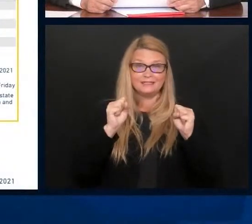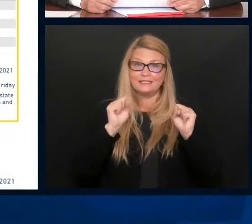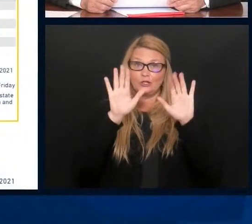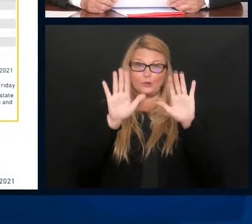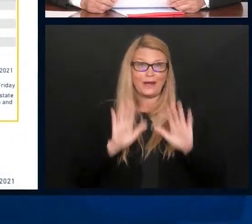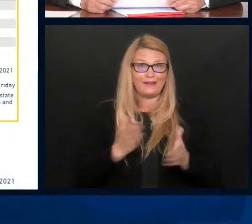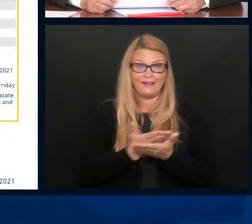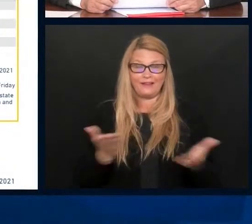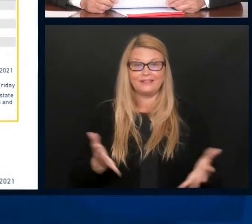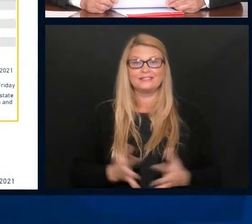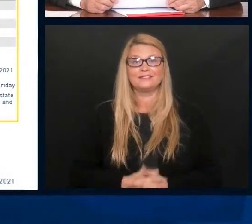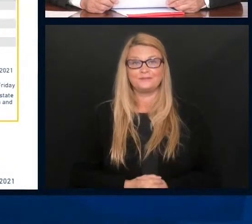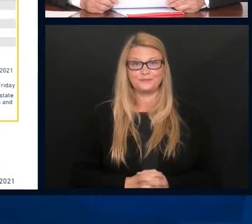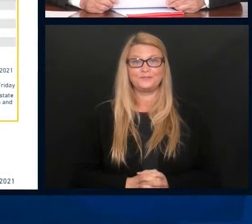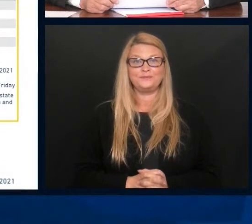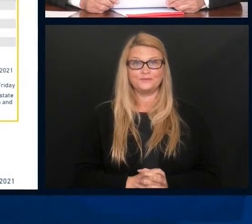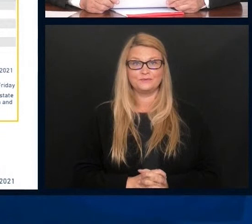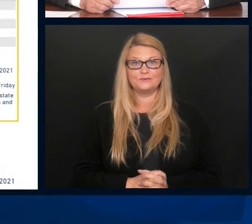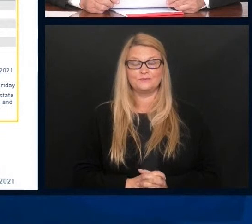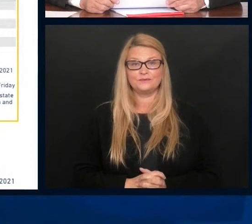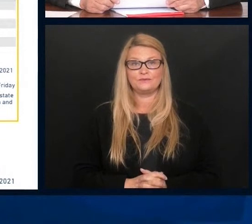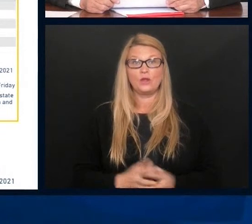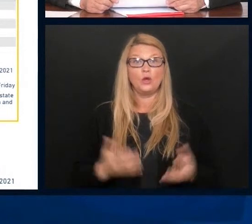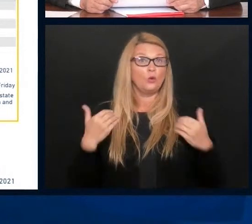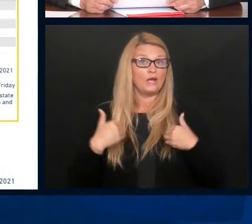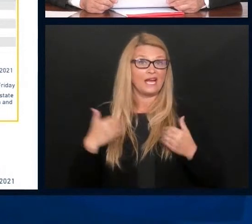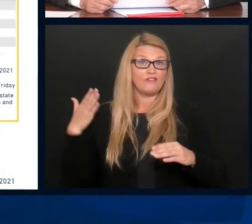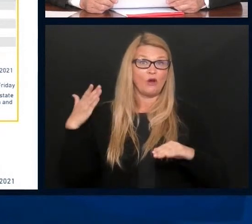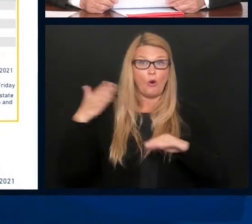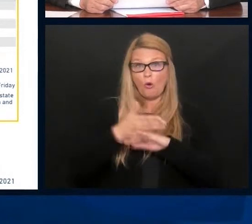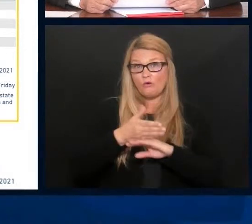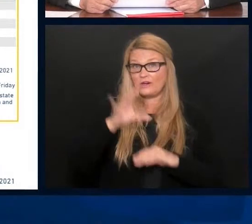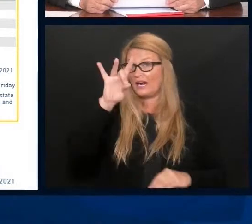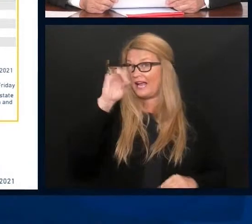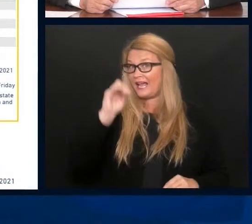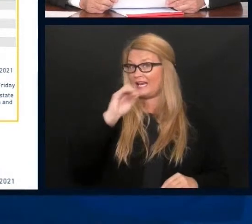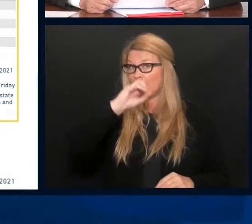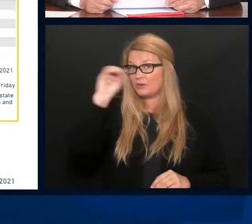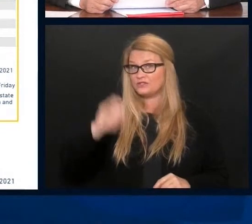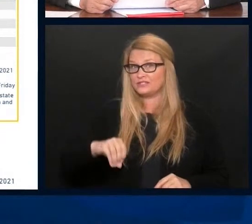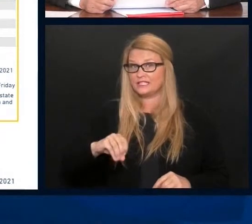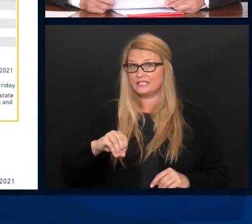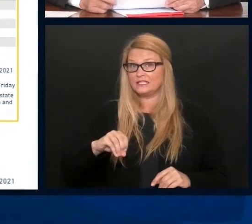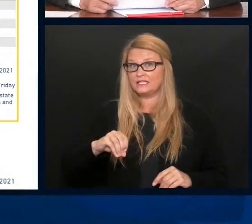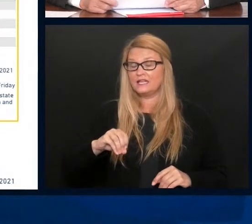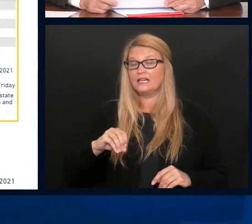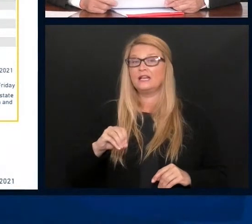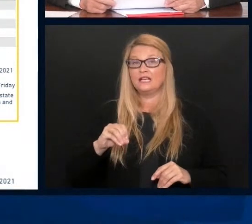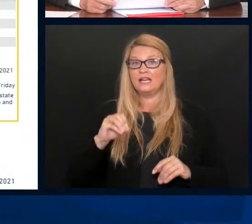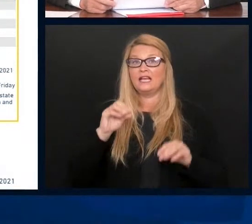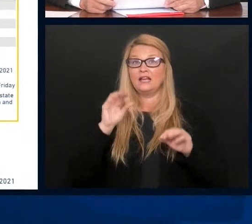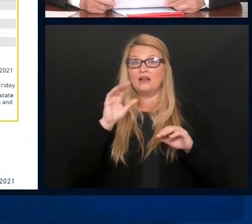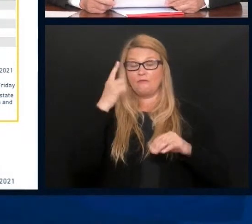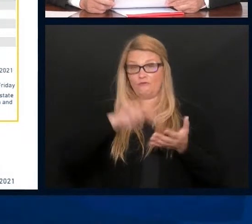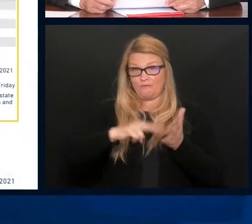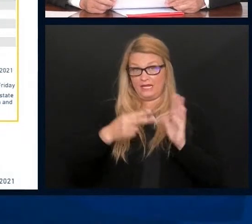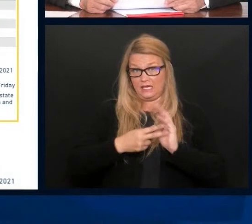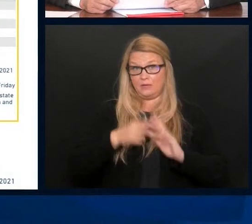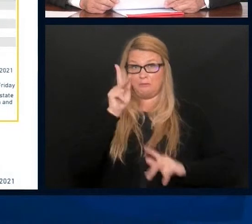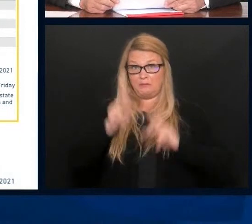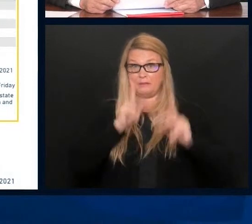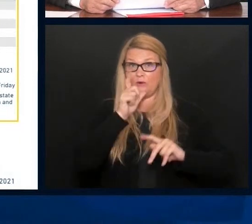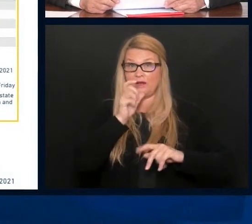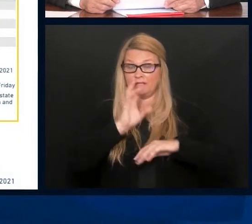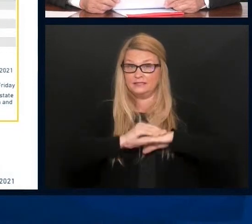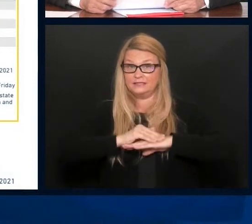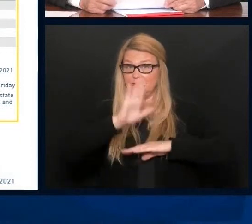We have over 80% in our call to arms, for our people